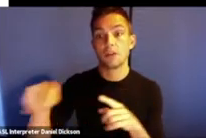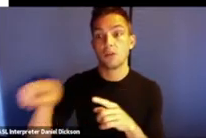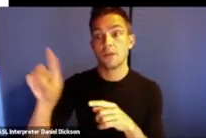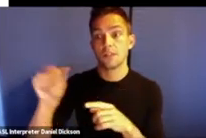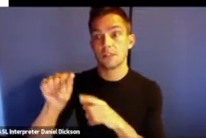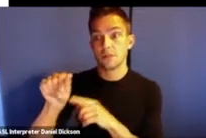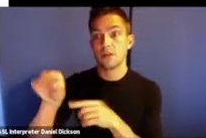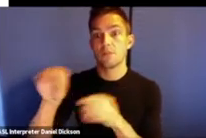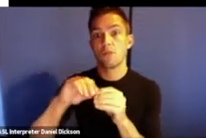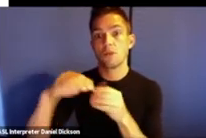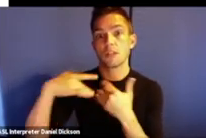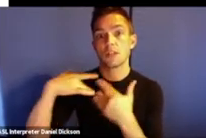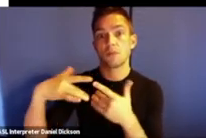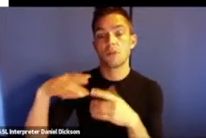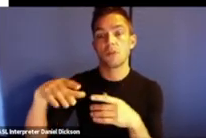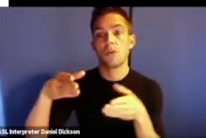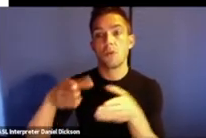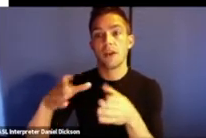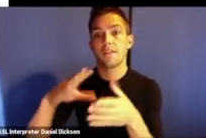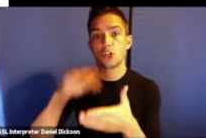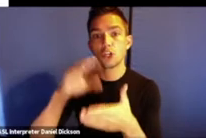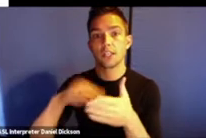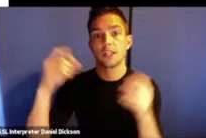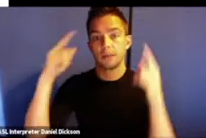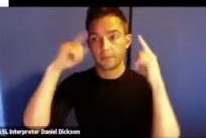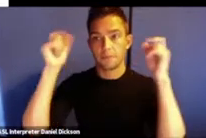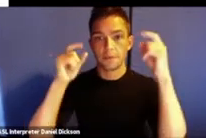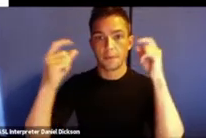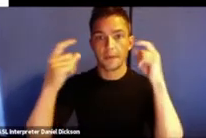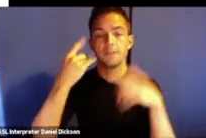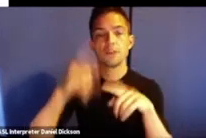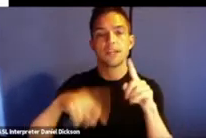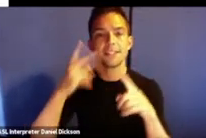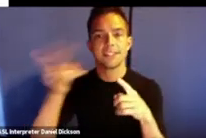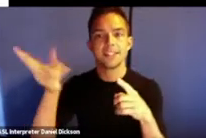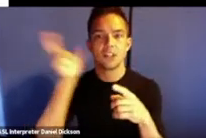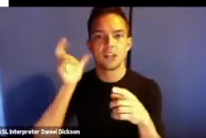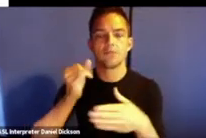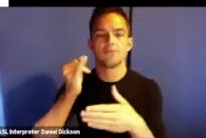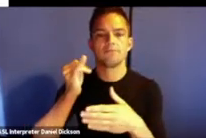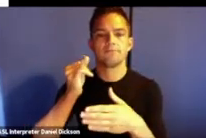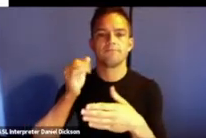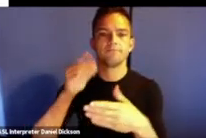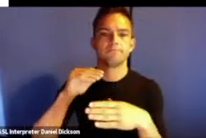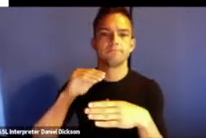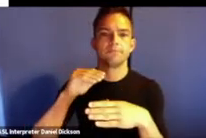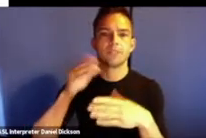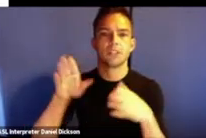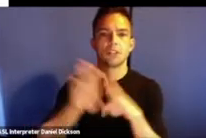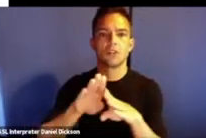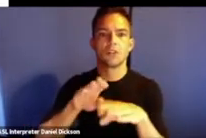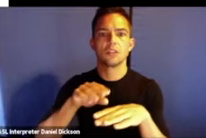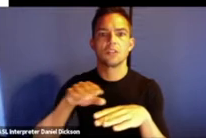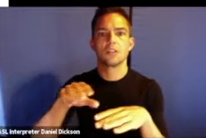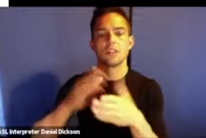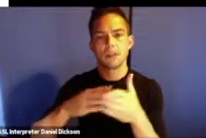more typical pathways for learning are disrupted. If you imagine if you can't see or you can't hear, that closes a lot of the pathways that other babies